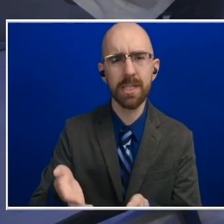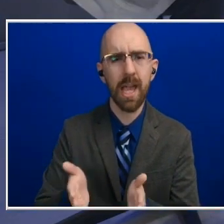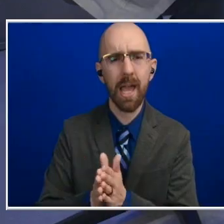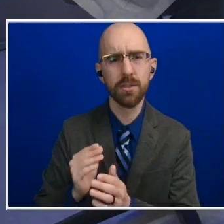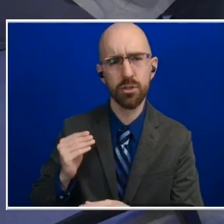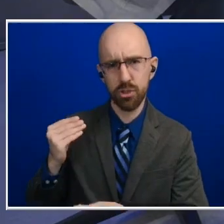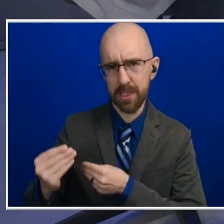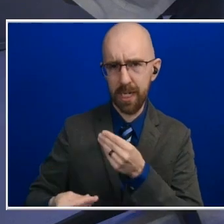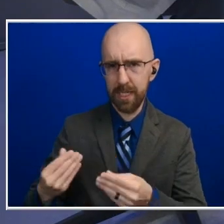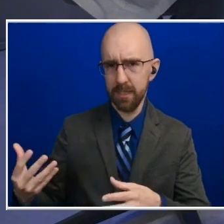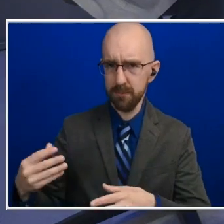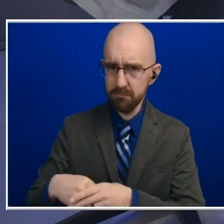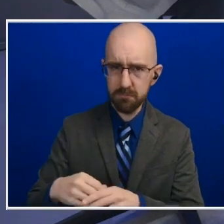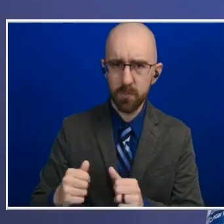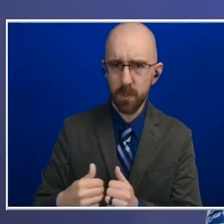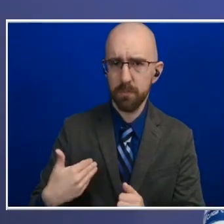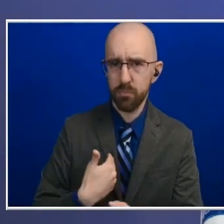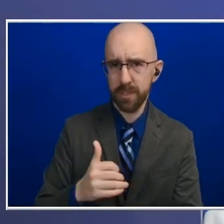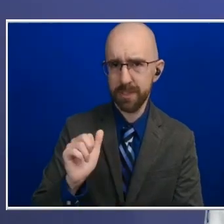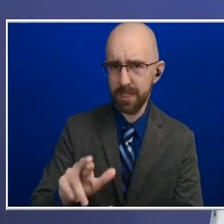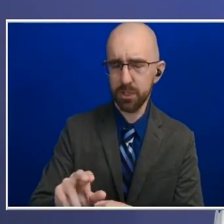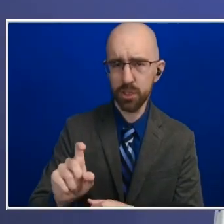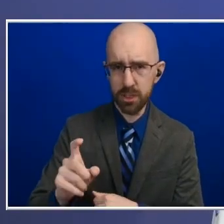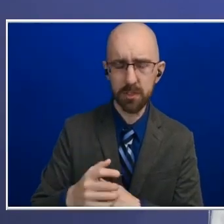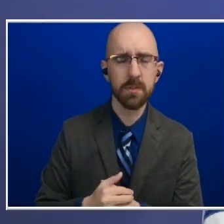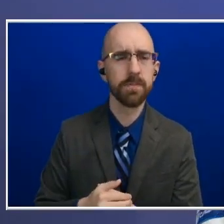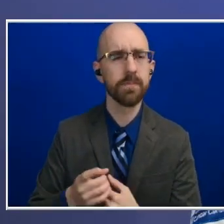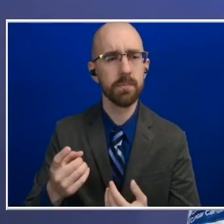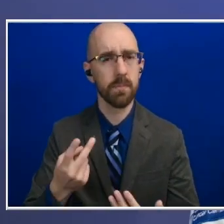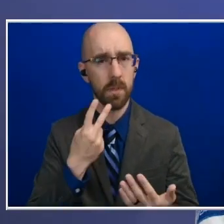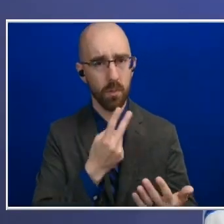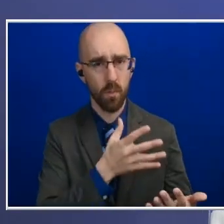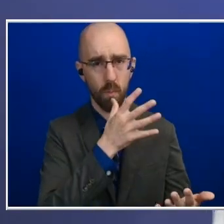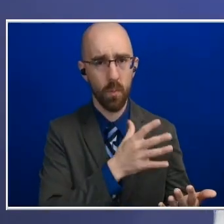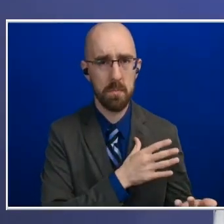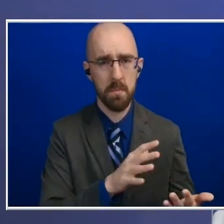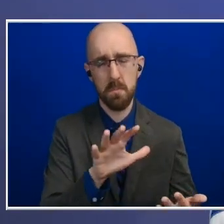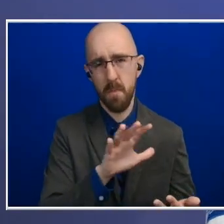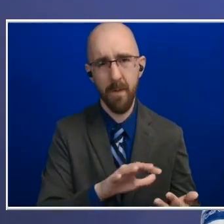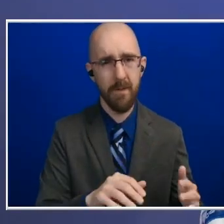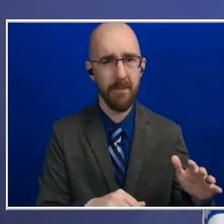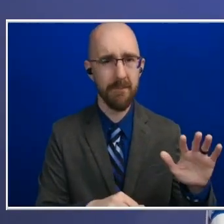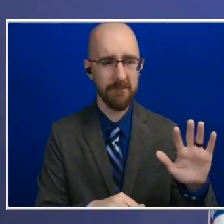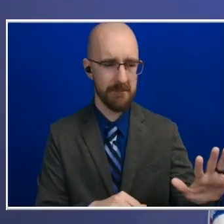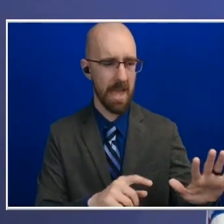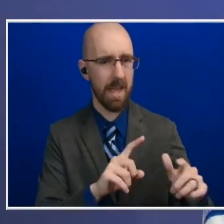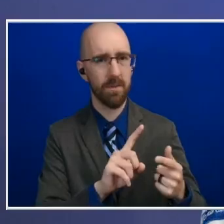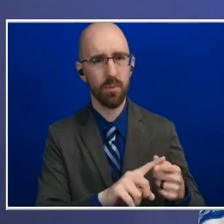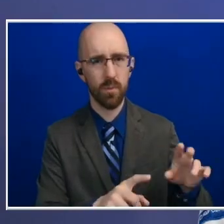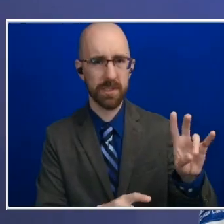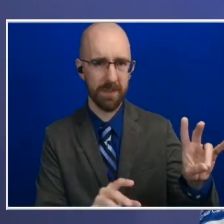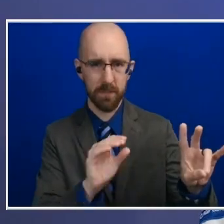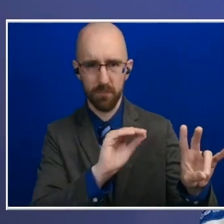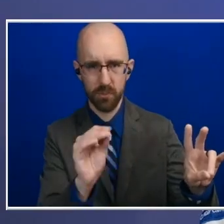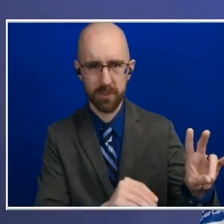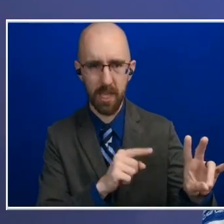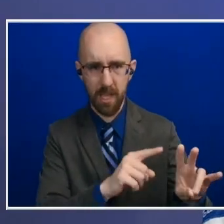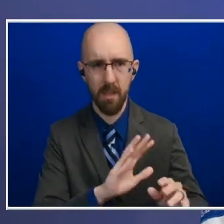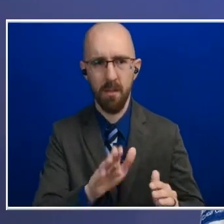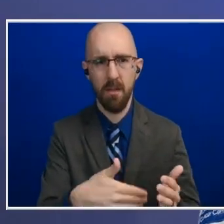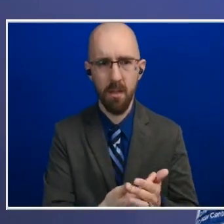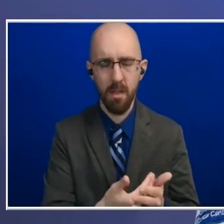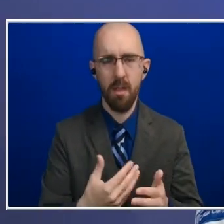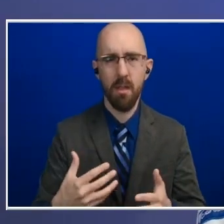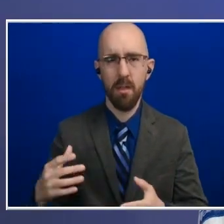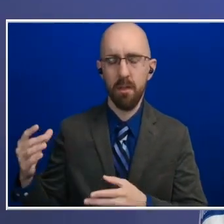cancer? So if we look in women, about 5 to 7% of all breast cancers are associated with inherited mutations in genes